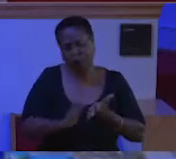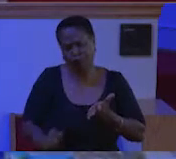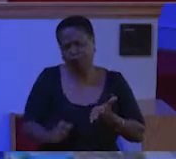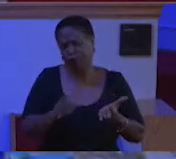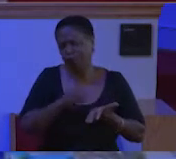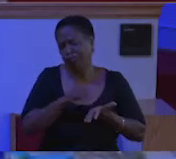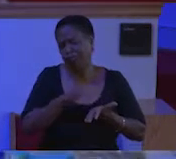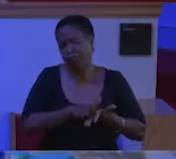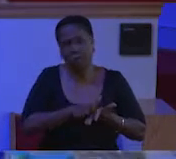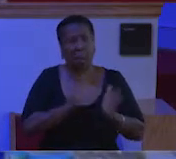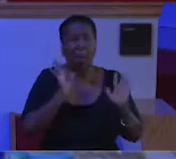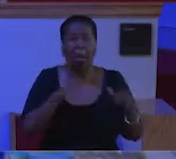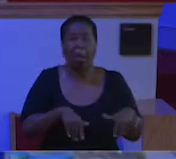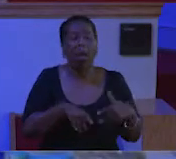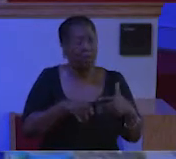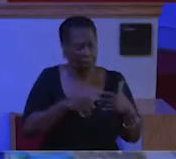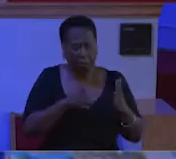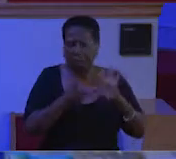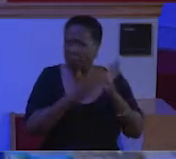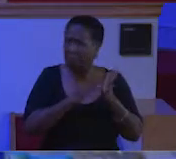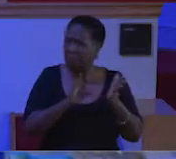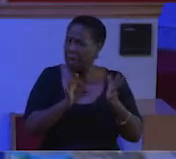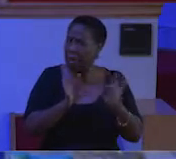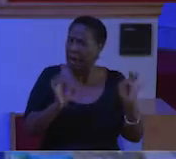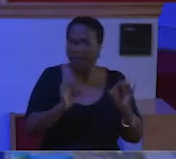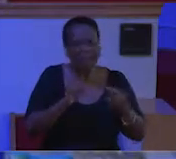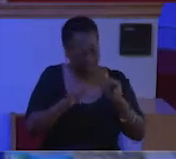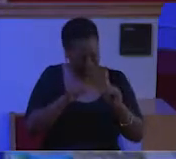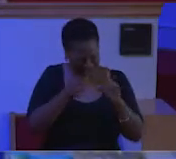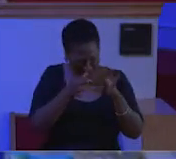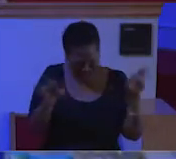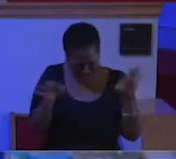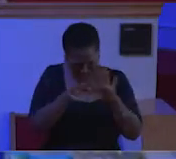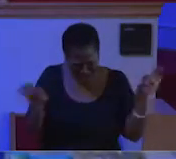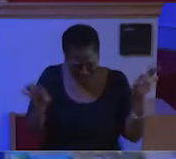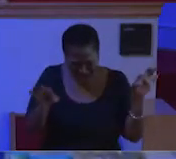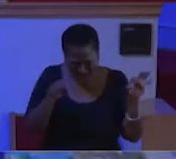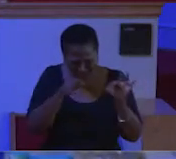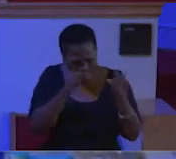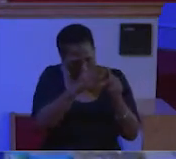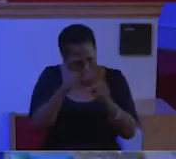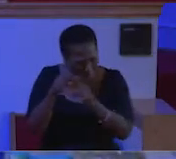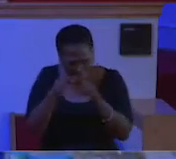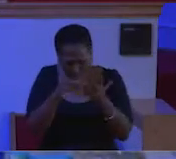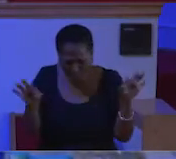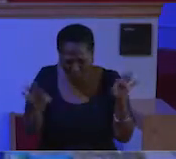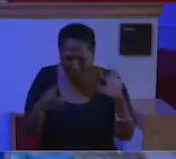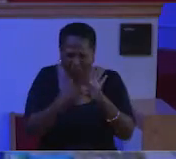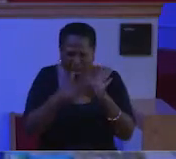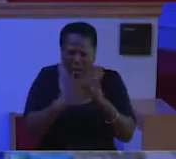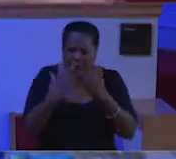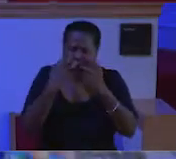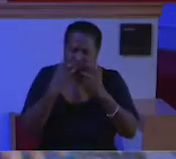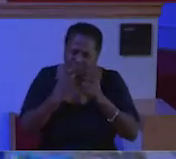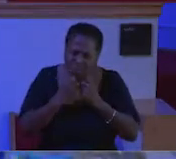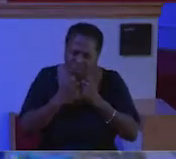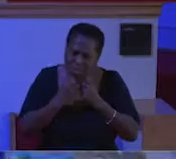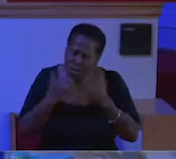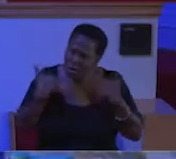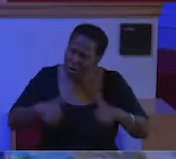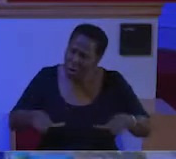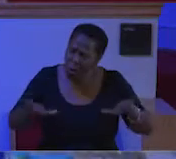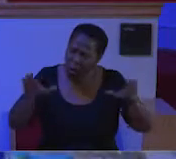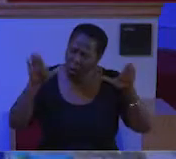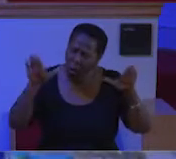of scripture for enduring value. No, these are remarkable words when you consider the context of